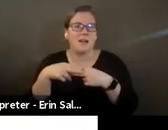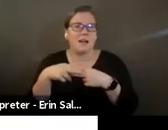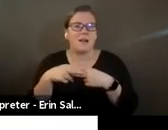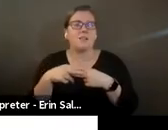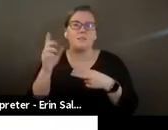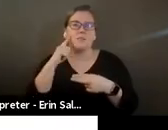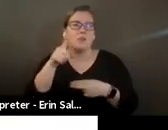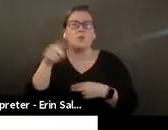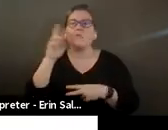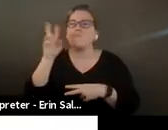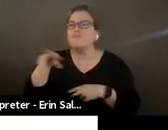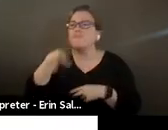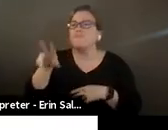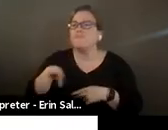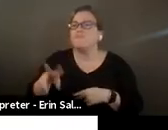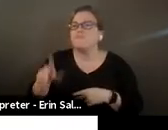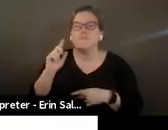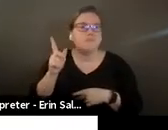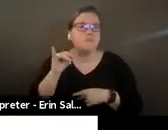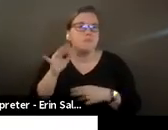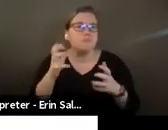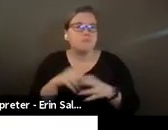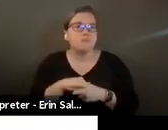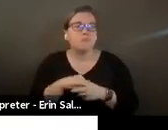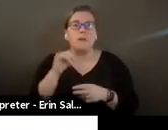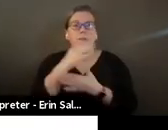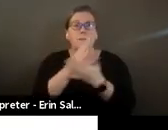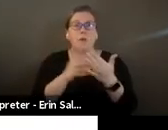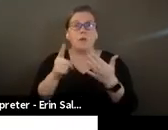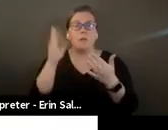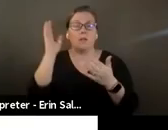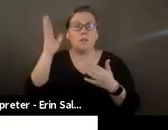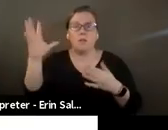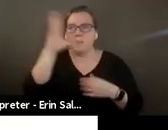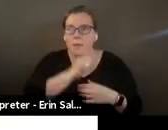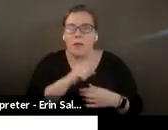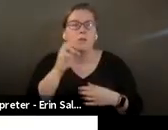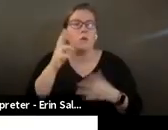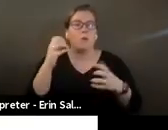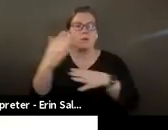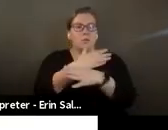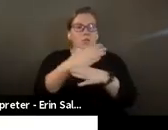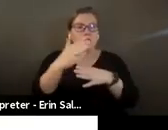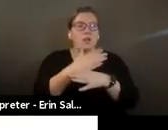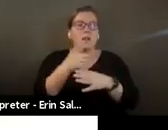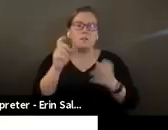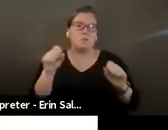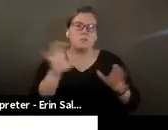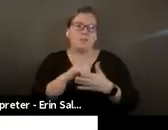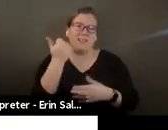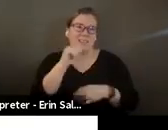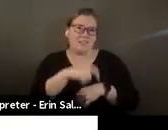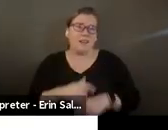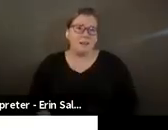you to view at a later date. So if you've missed part of the presentation or want to share it with someone else, you can do that at any